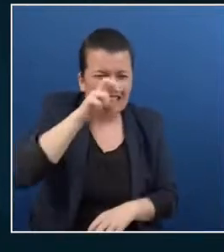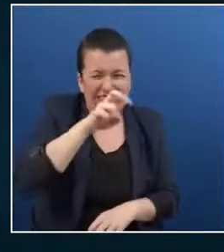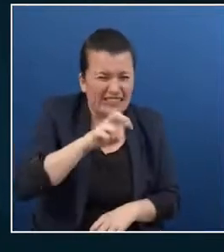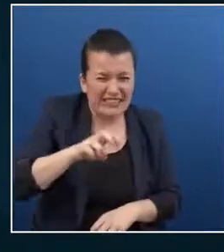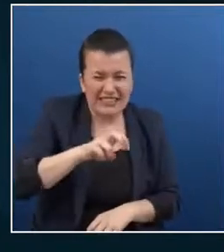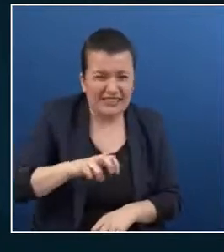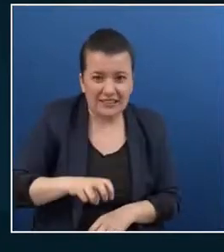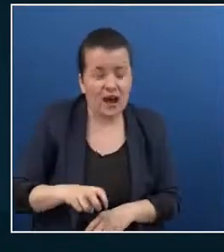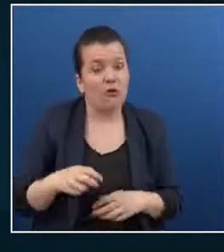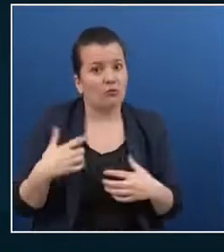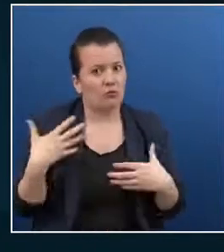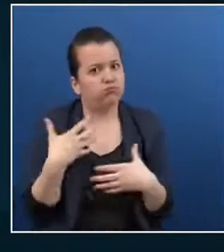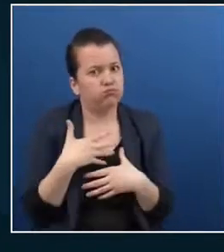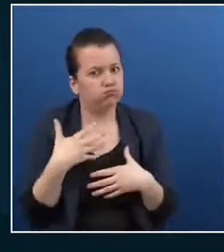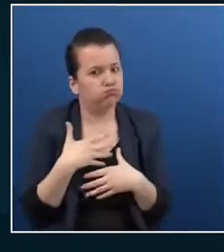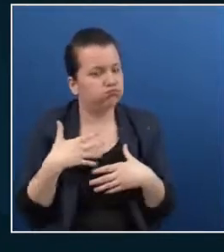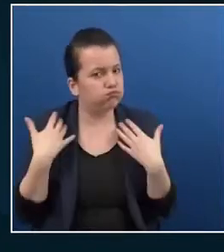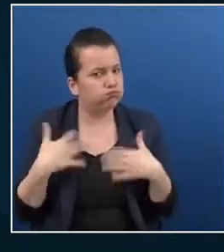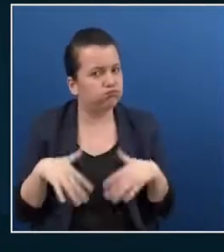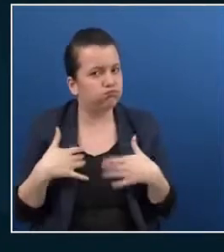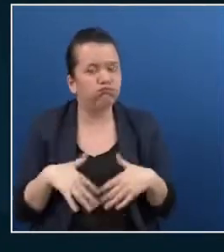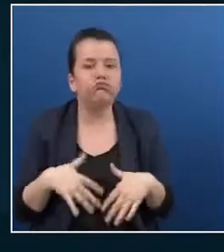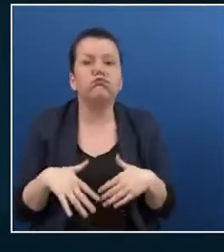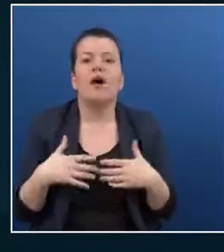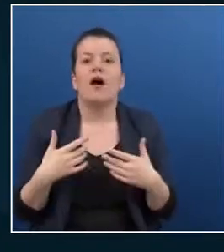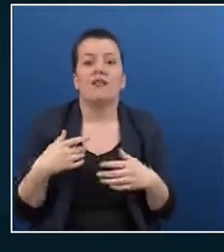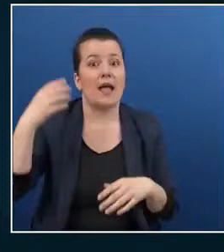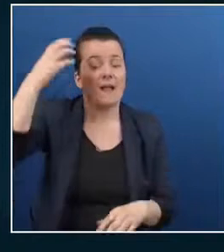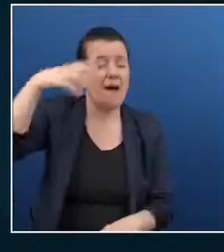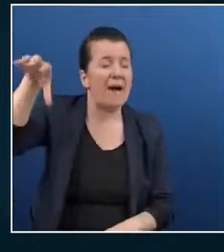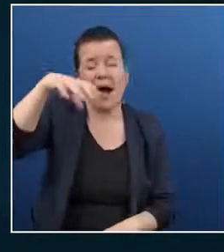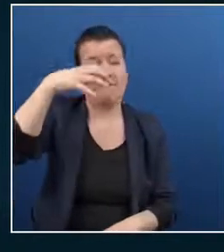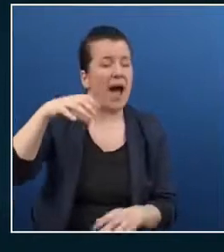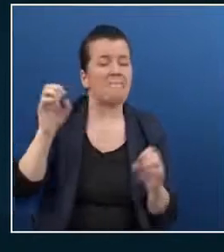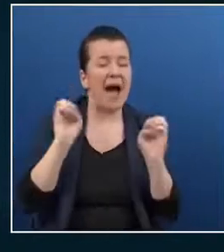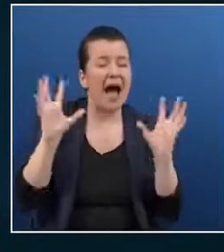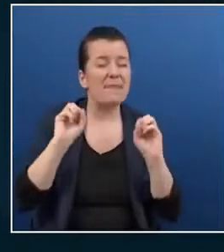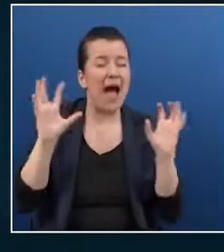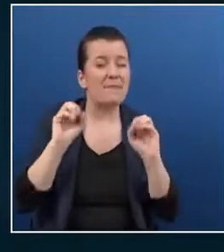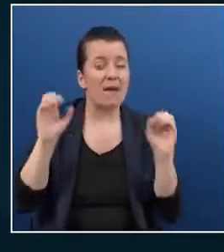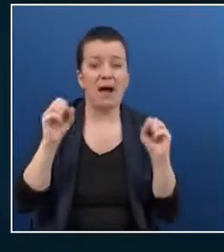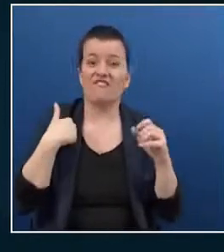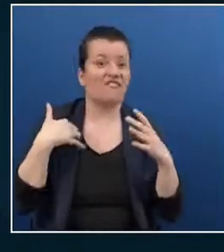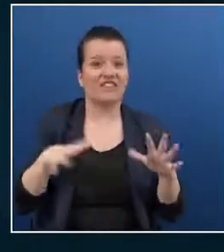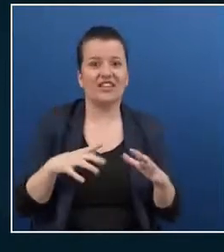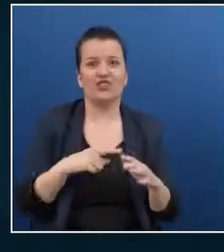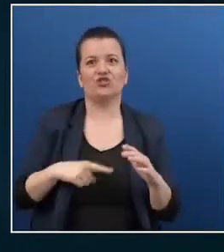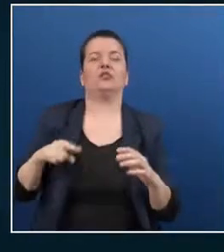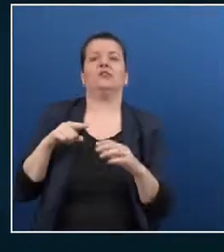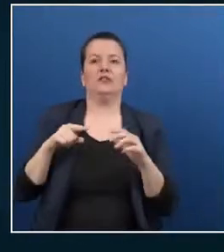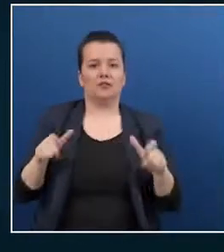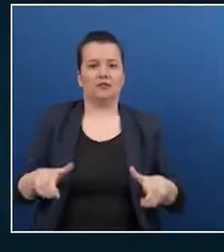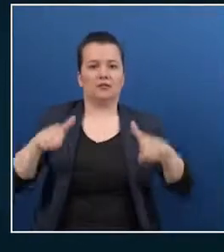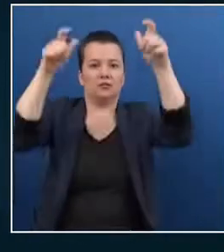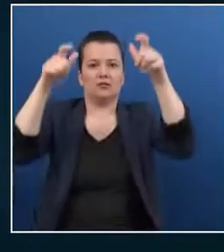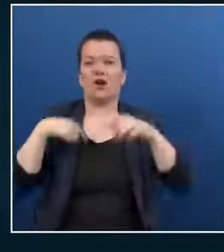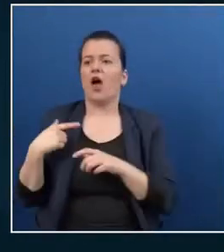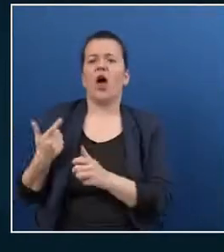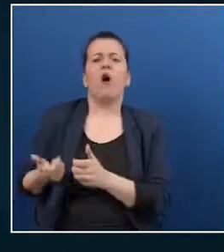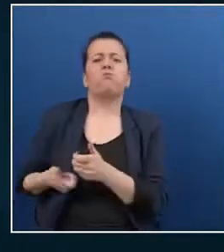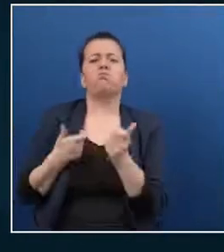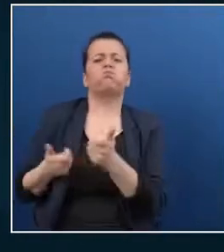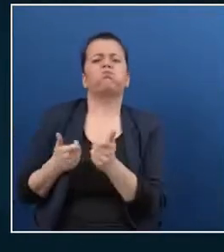and confusing. And then the bell went off and I was standing outside, and then the fire folks came